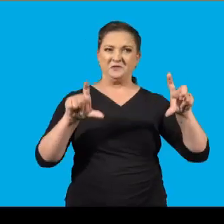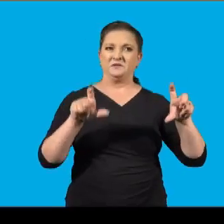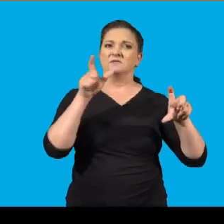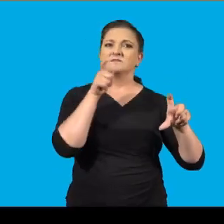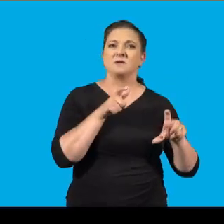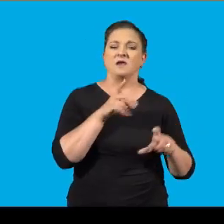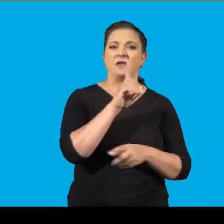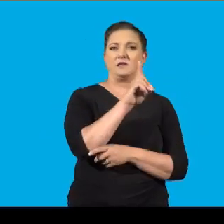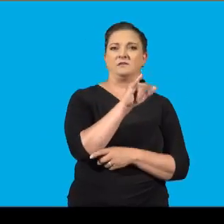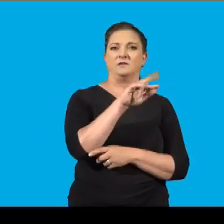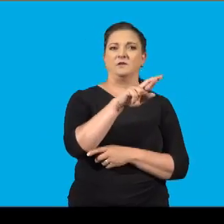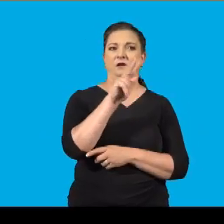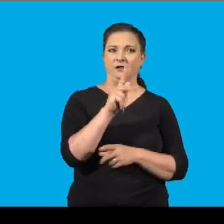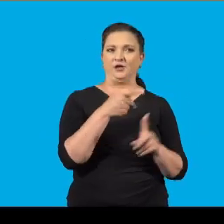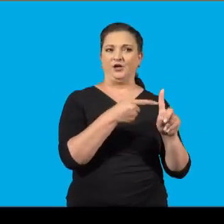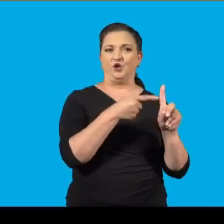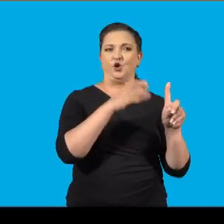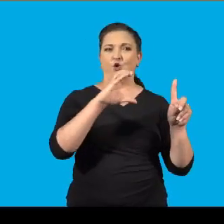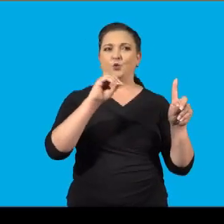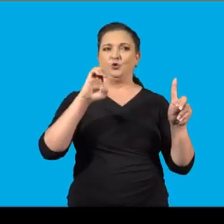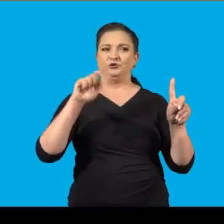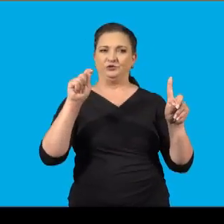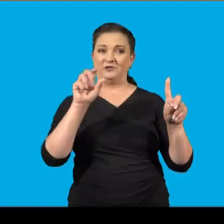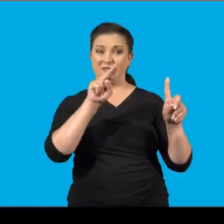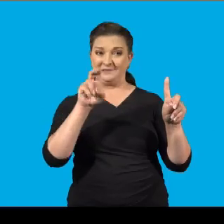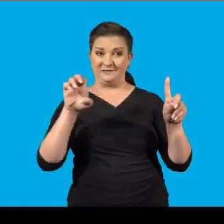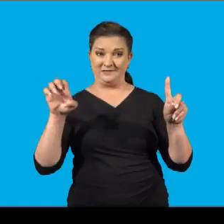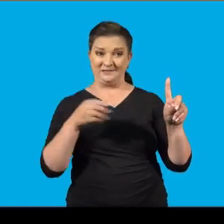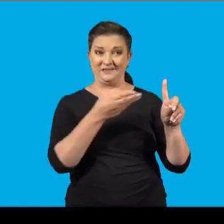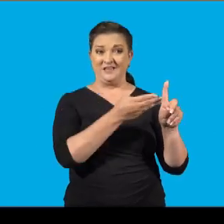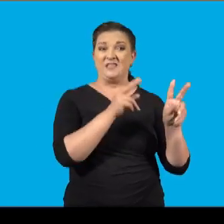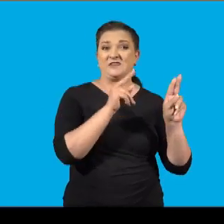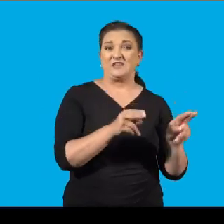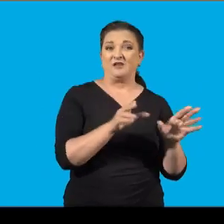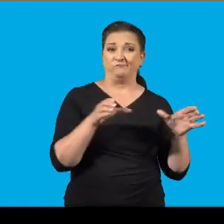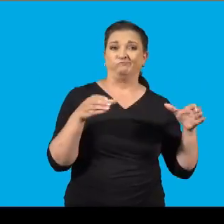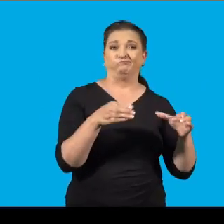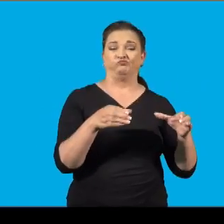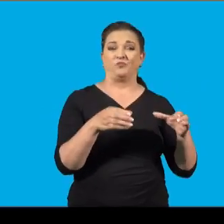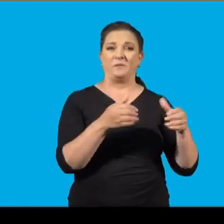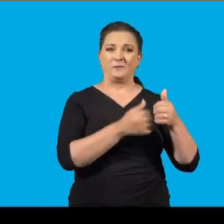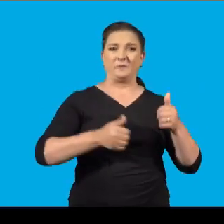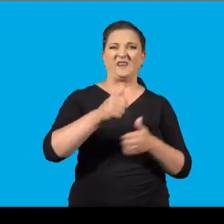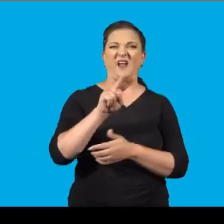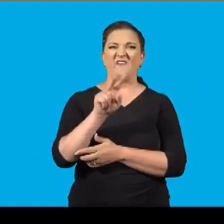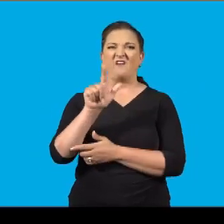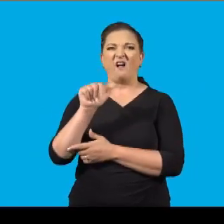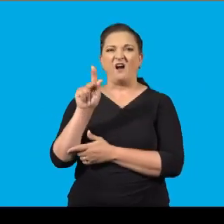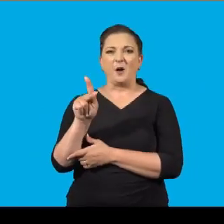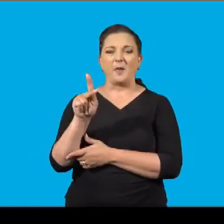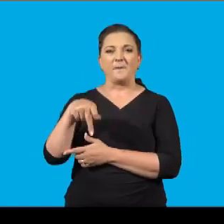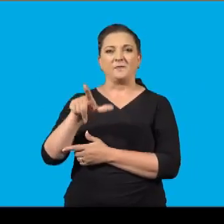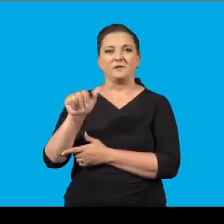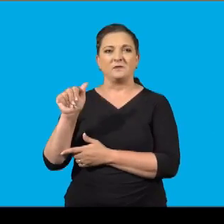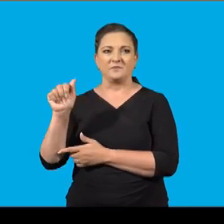the testimony that Dirk Coetzee, the death squad commander at Vlakplaas, gave at the Truth and Reconciliation